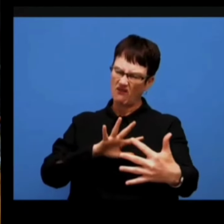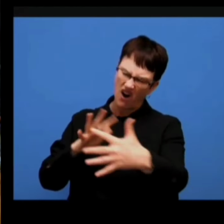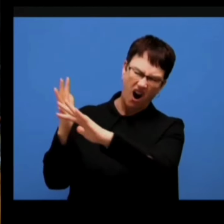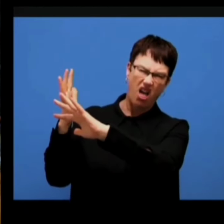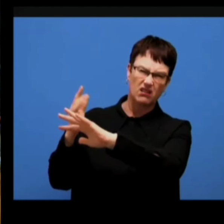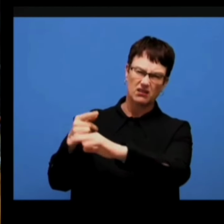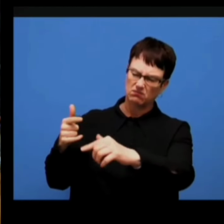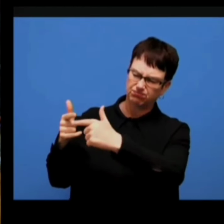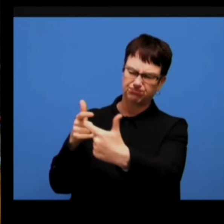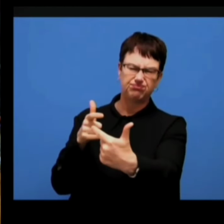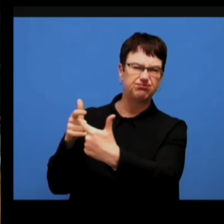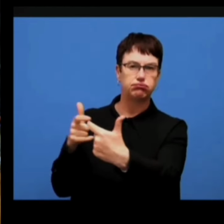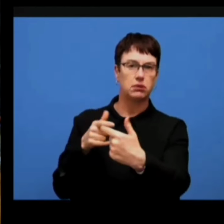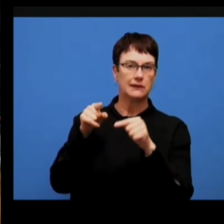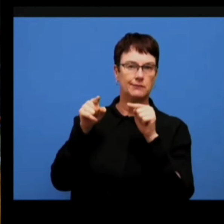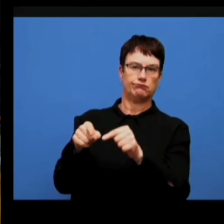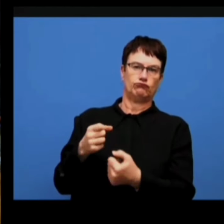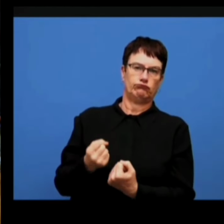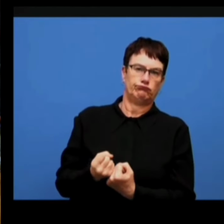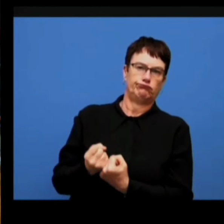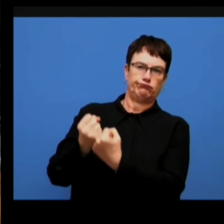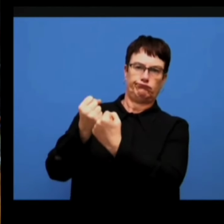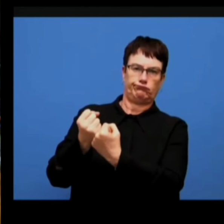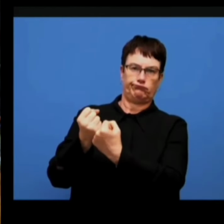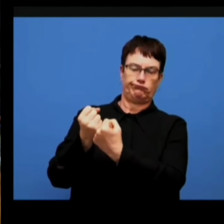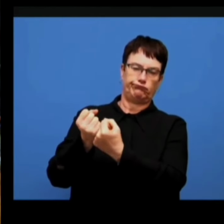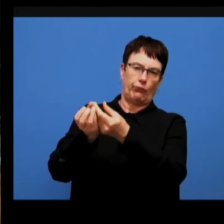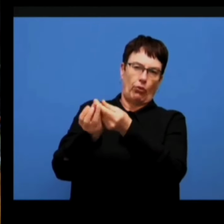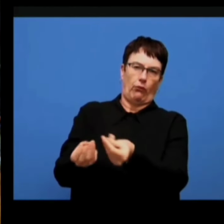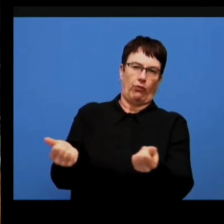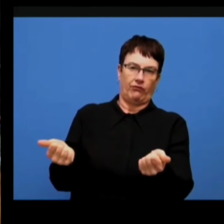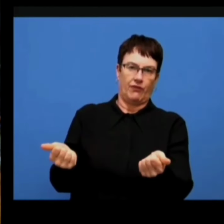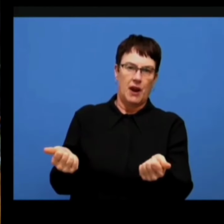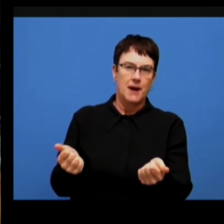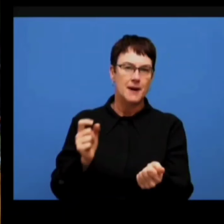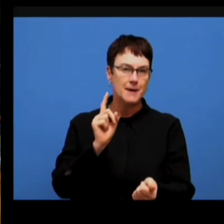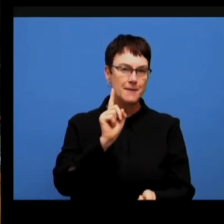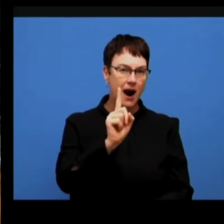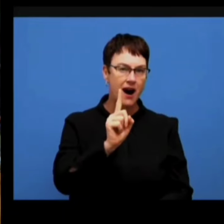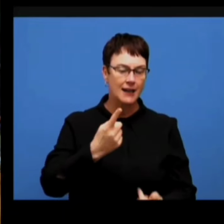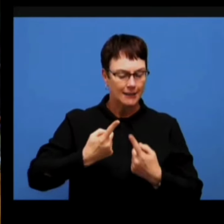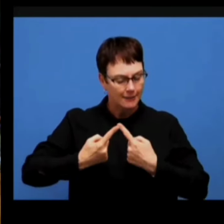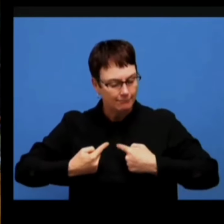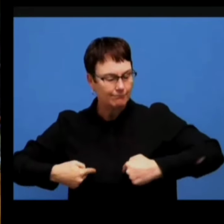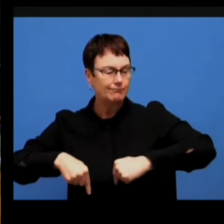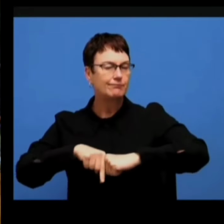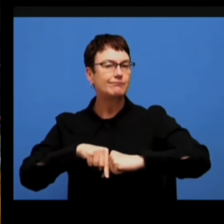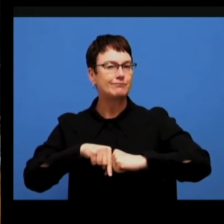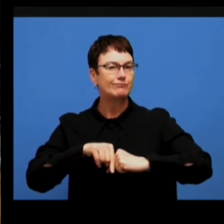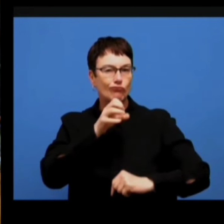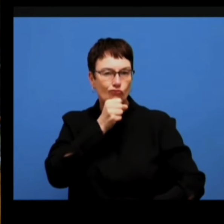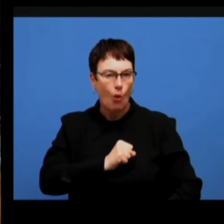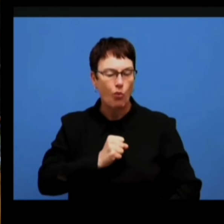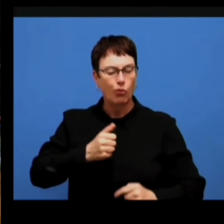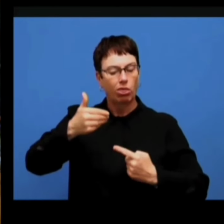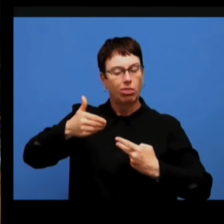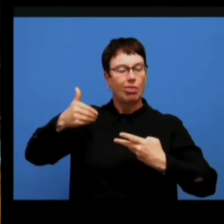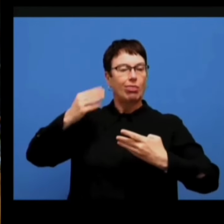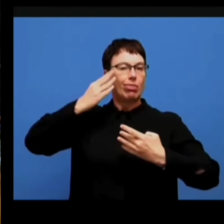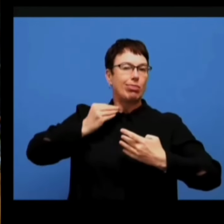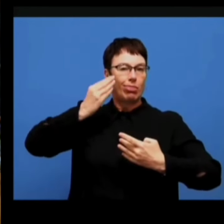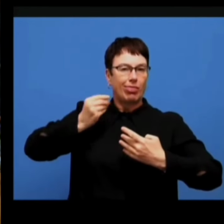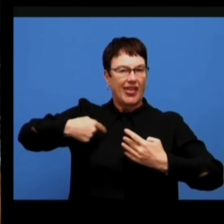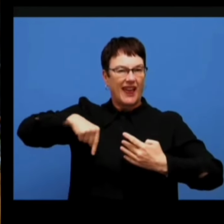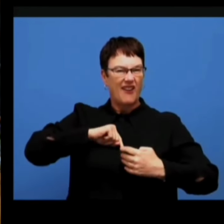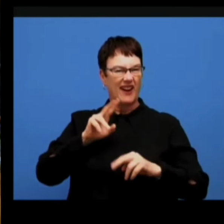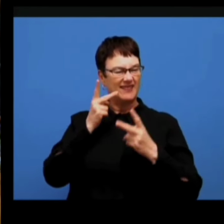and peacebuilding processes. Those engaging in political processes seeking to end conflict, the UN